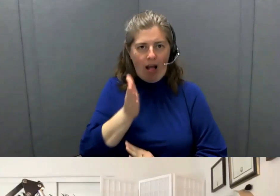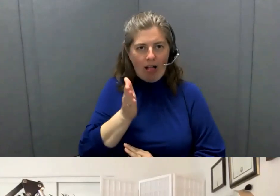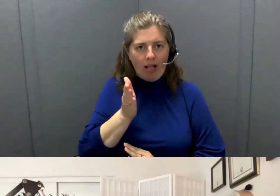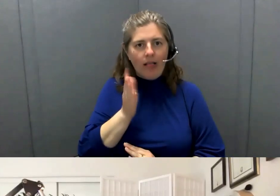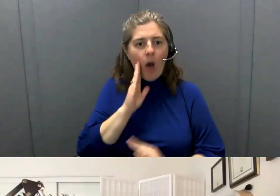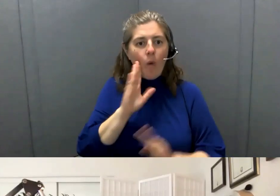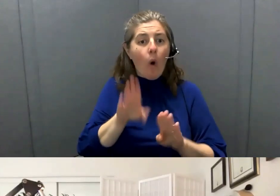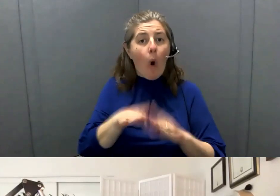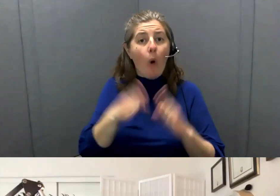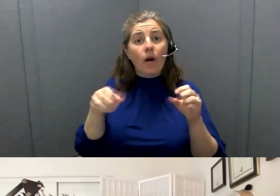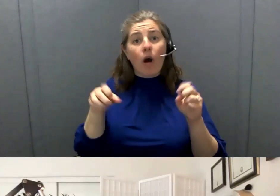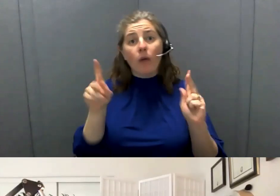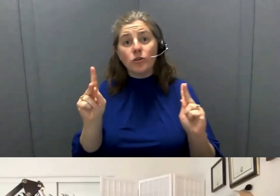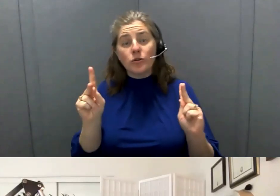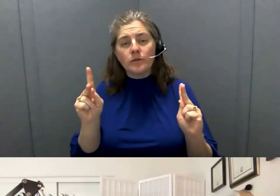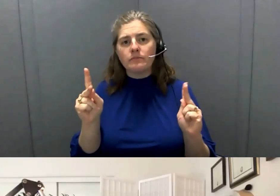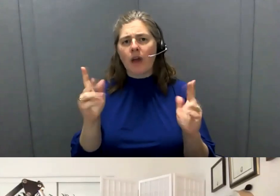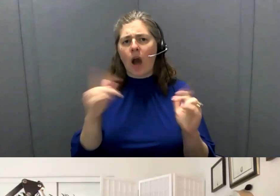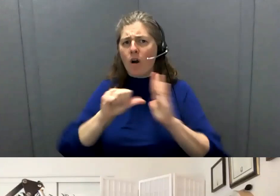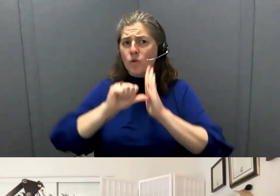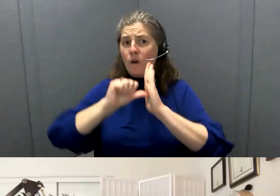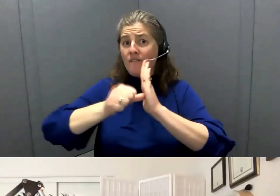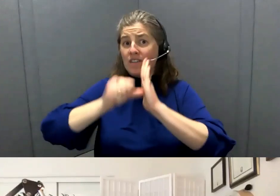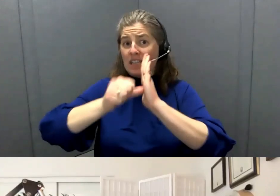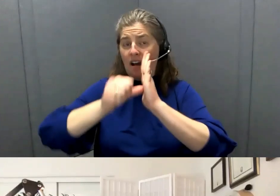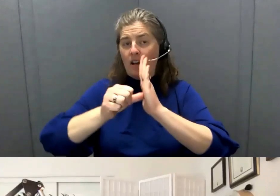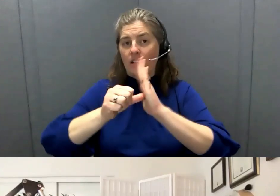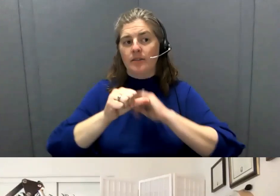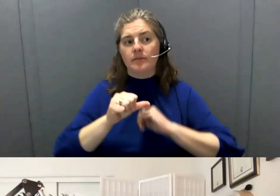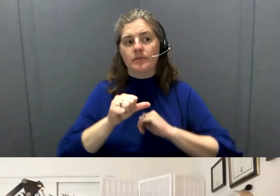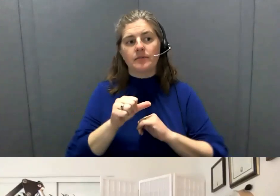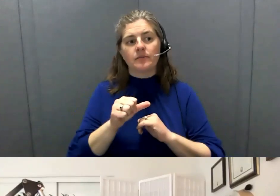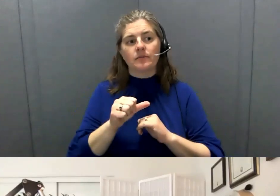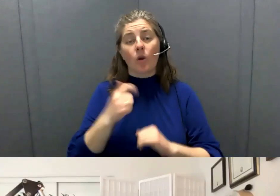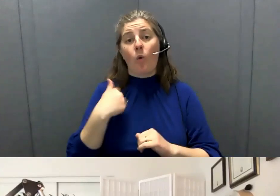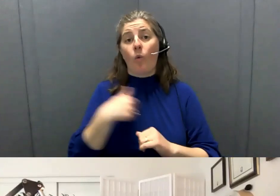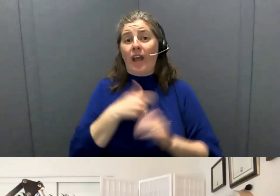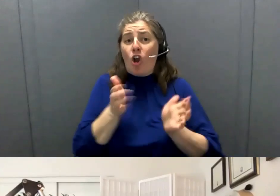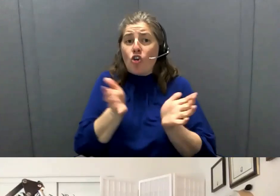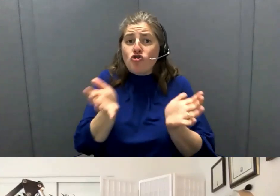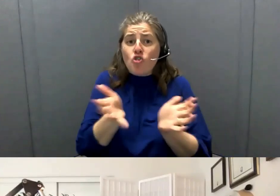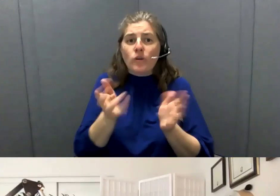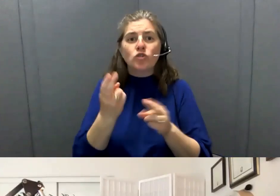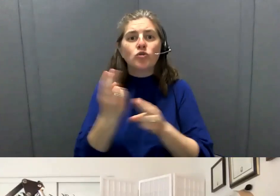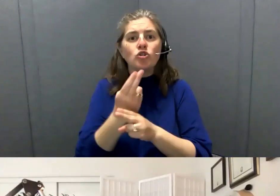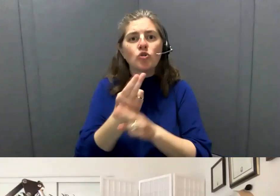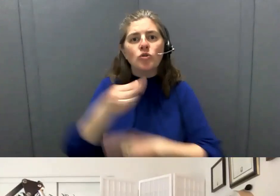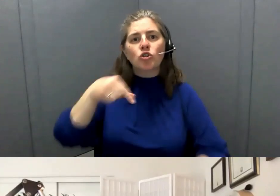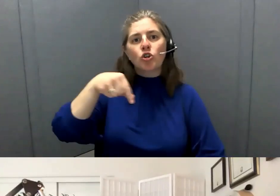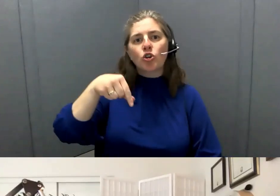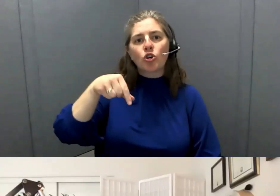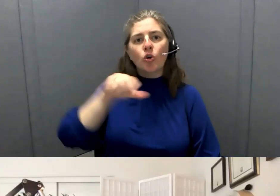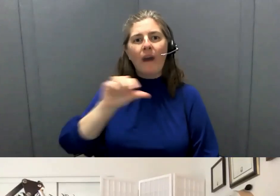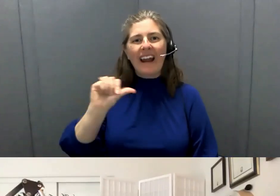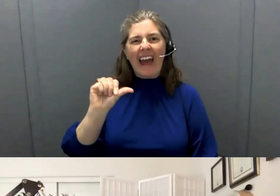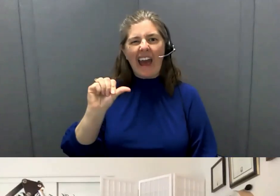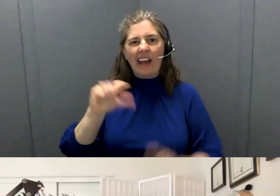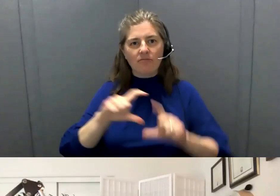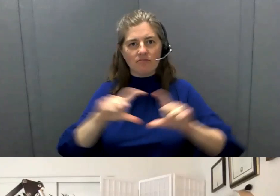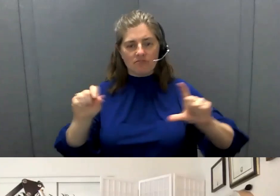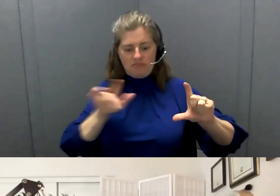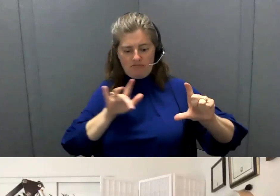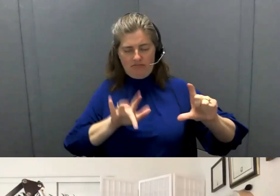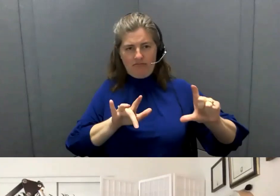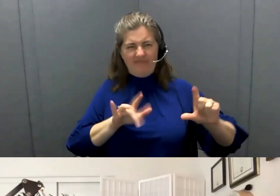open up this opportunity. I want to emphasize that we encourage you to use the Q&A. The